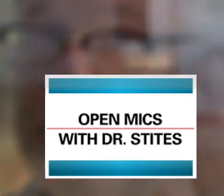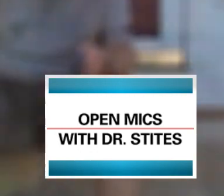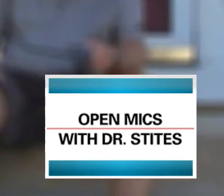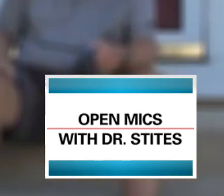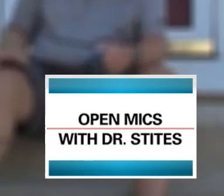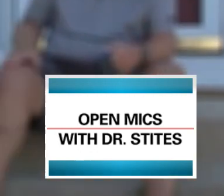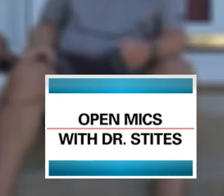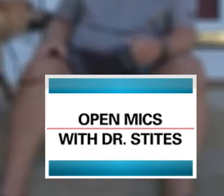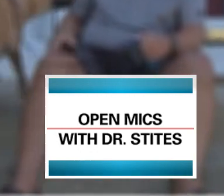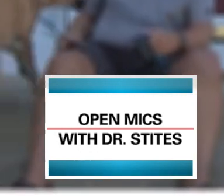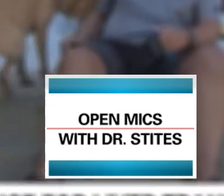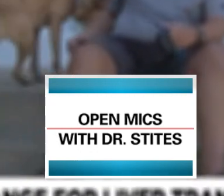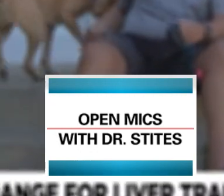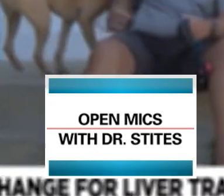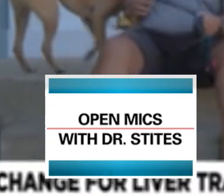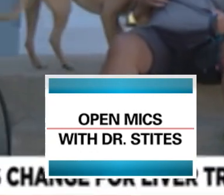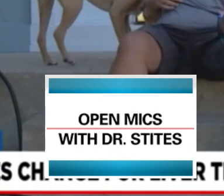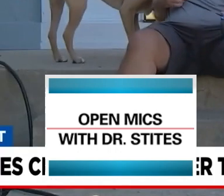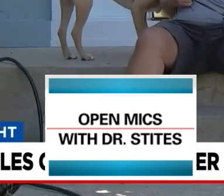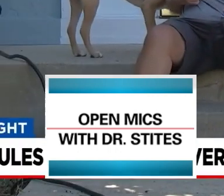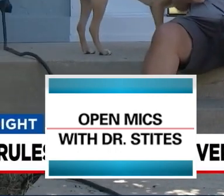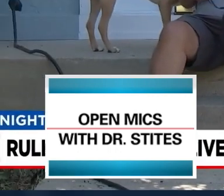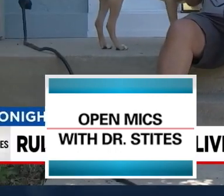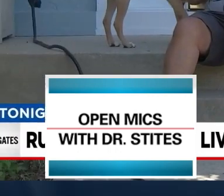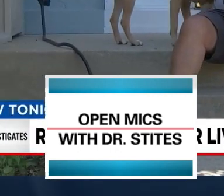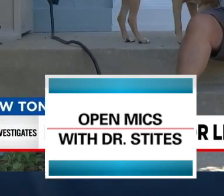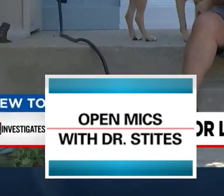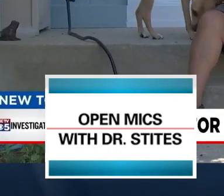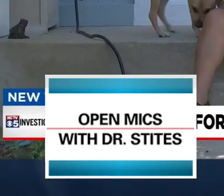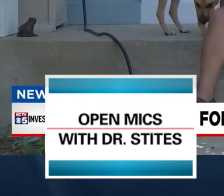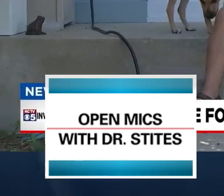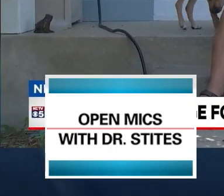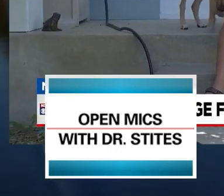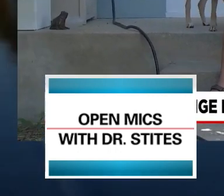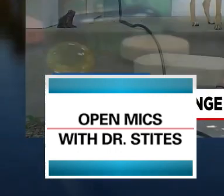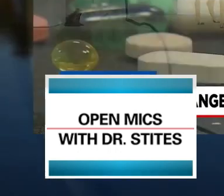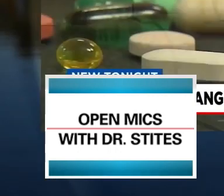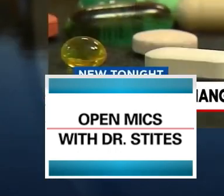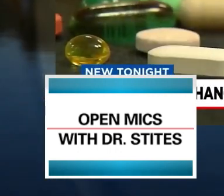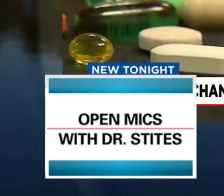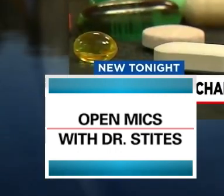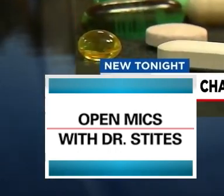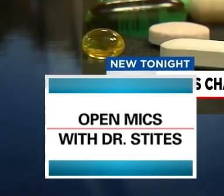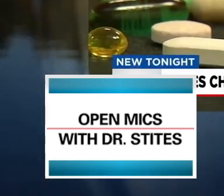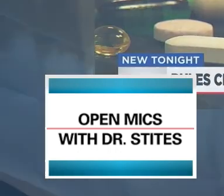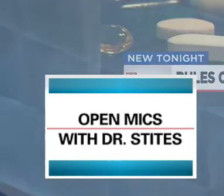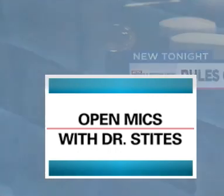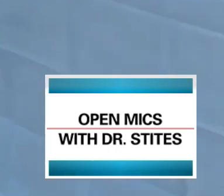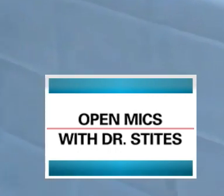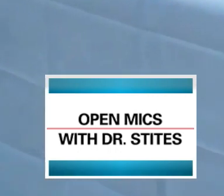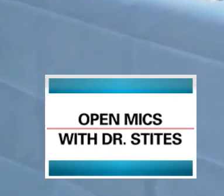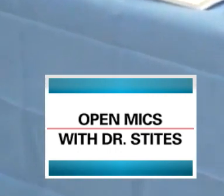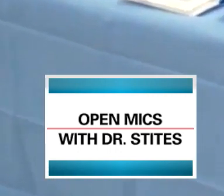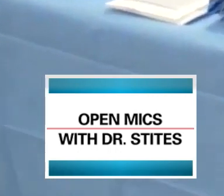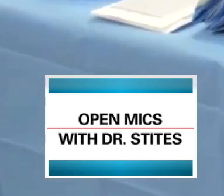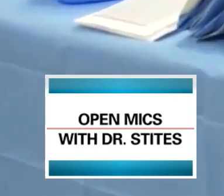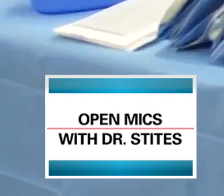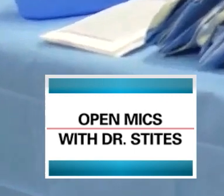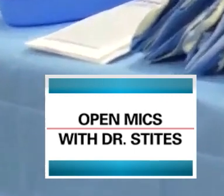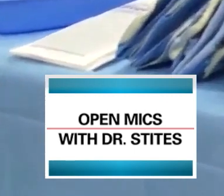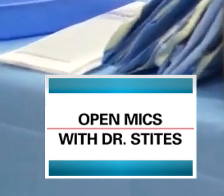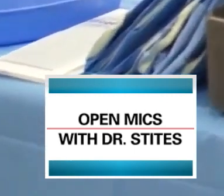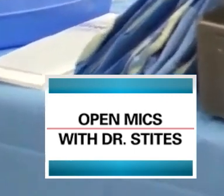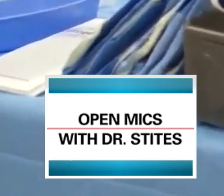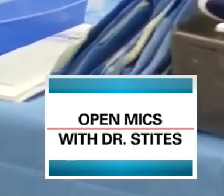media for their reporting and added that true change in organ allocation takes more than legislating and lawyering. It takes